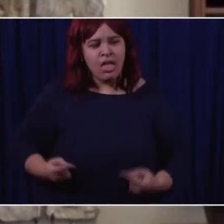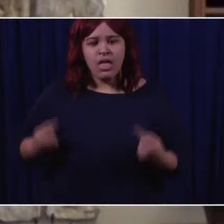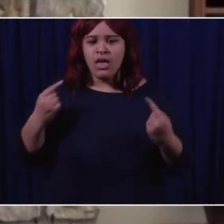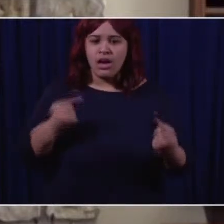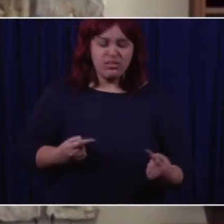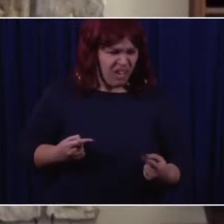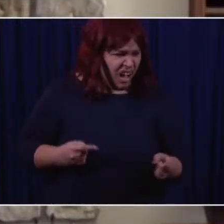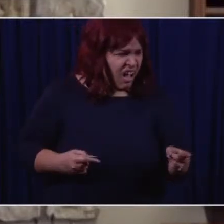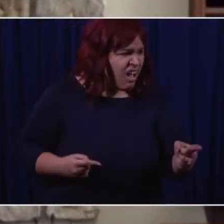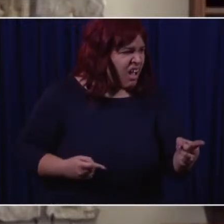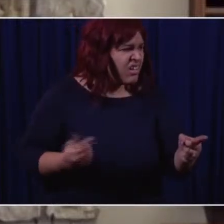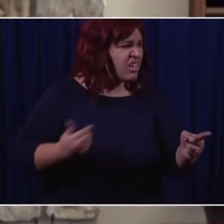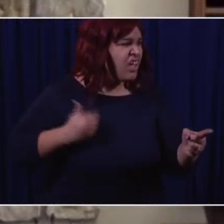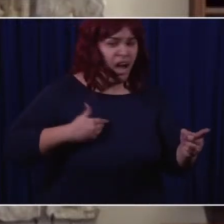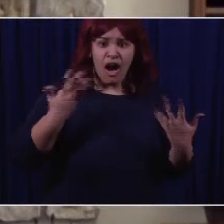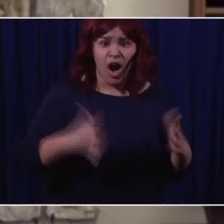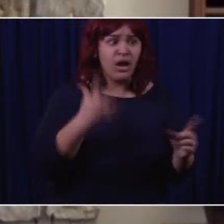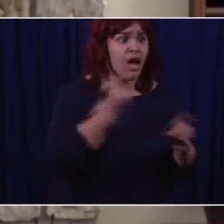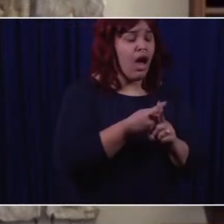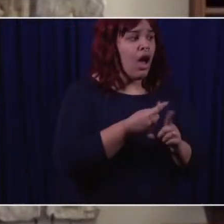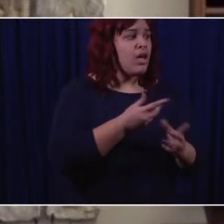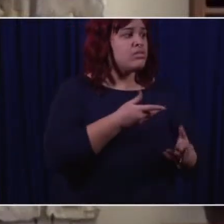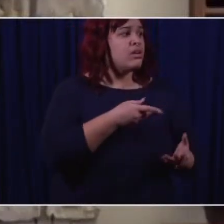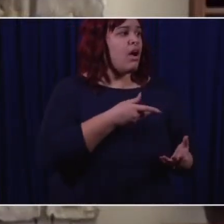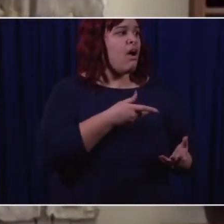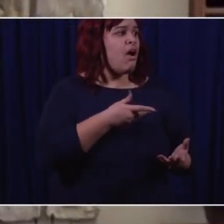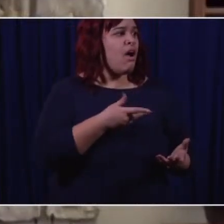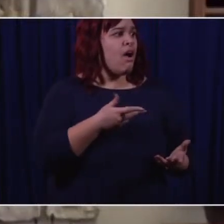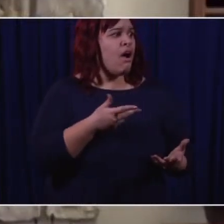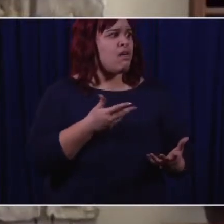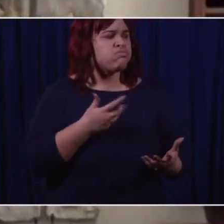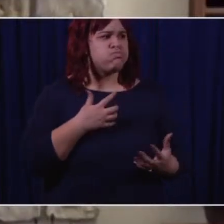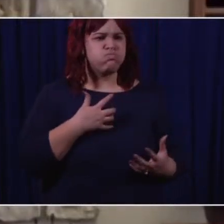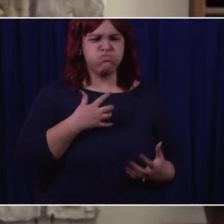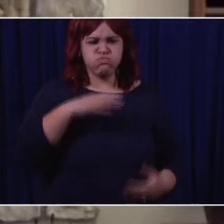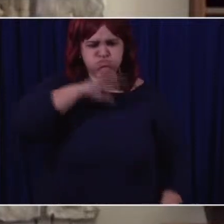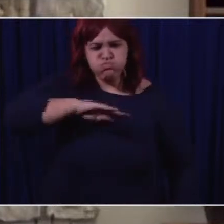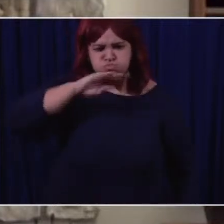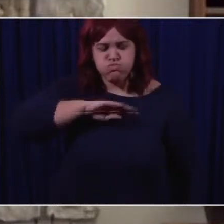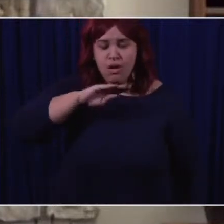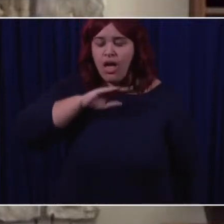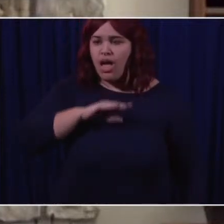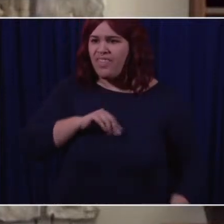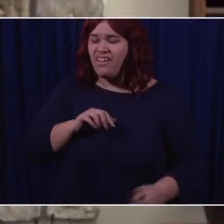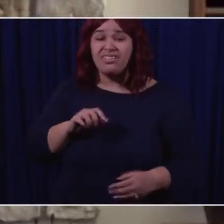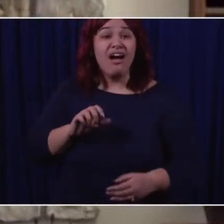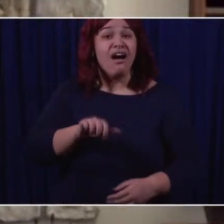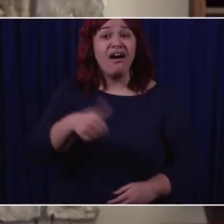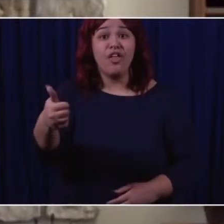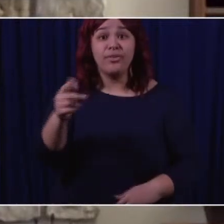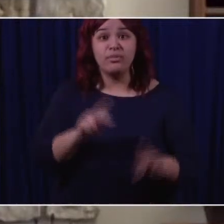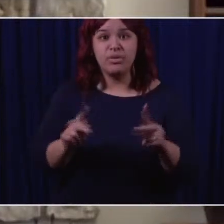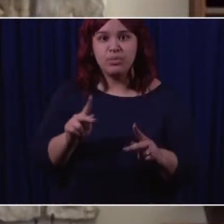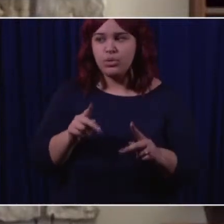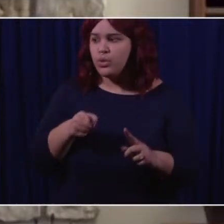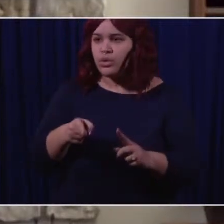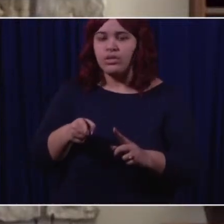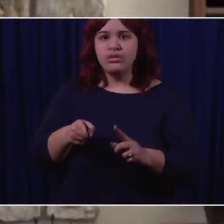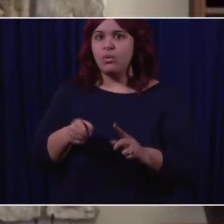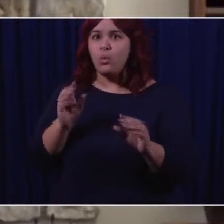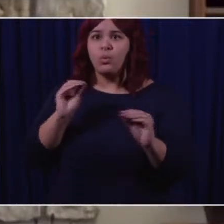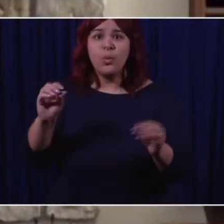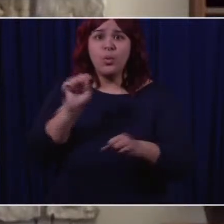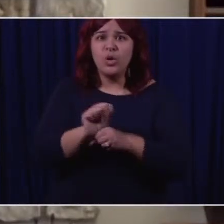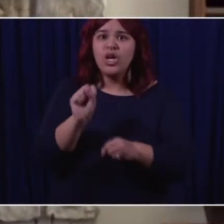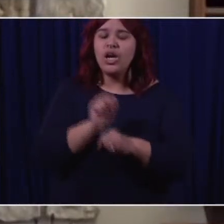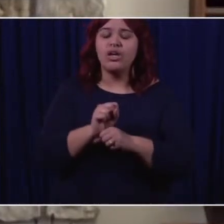need unemployment checks now. Their lives are hanging in the balance. They cannot pay their mortgage. And we hear you telling people to